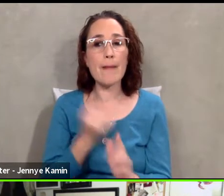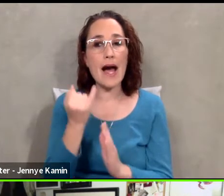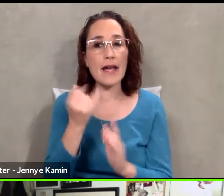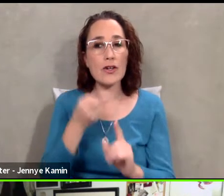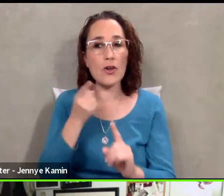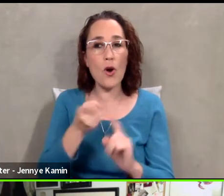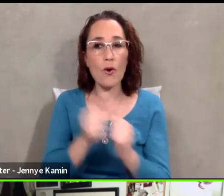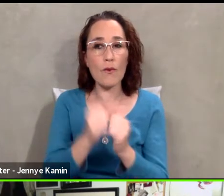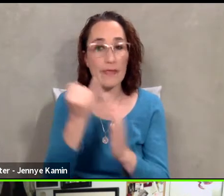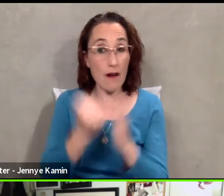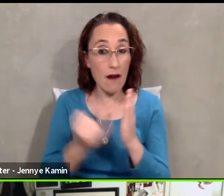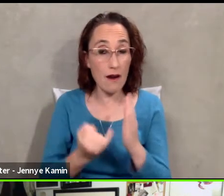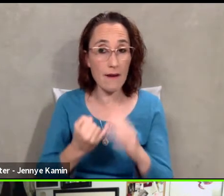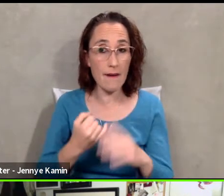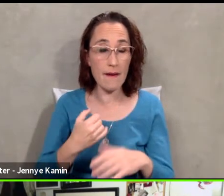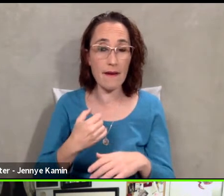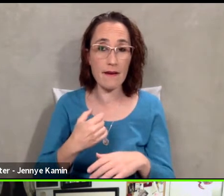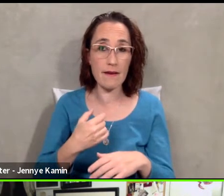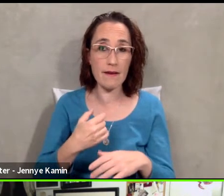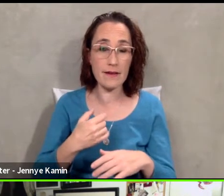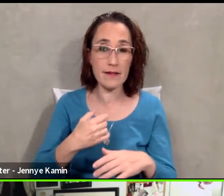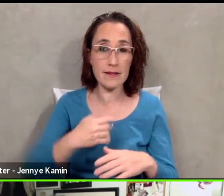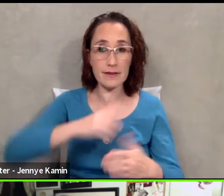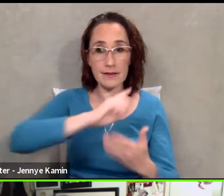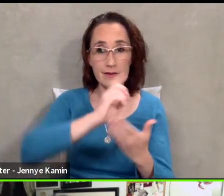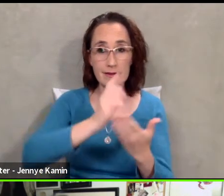create images that were in